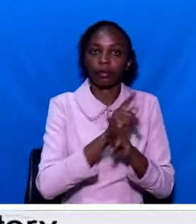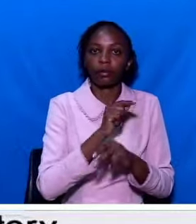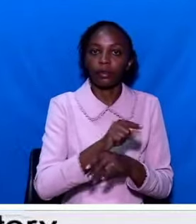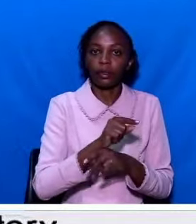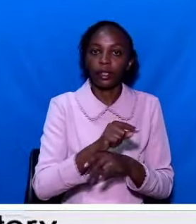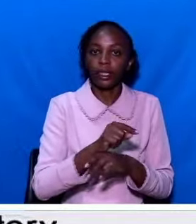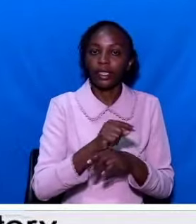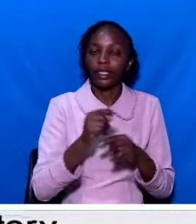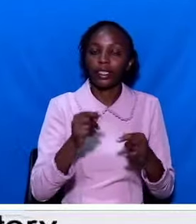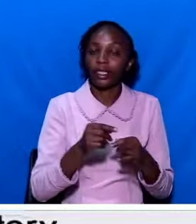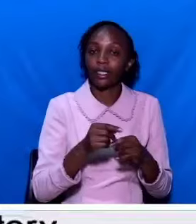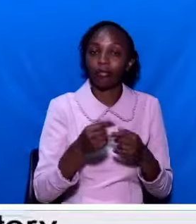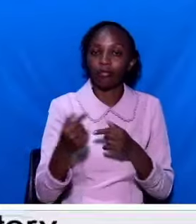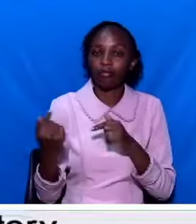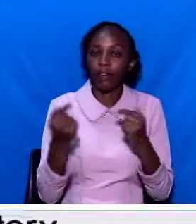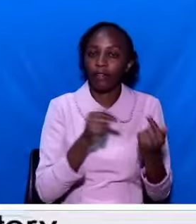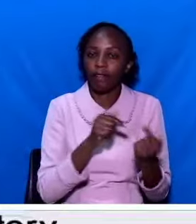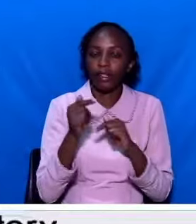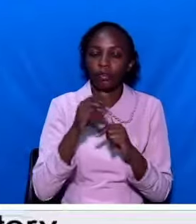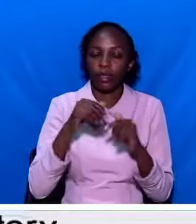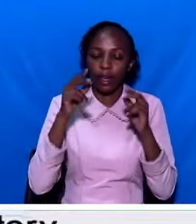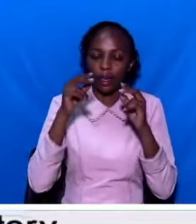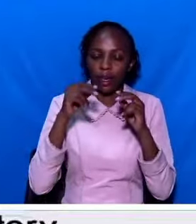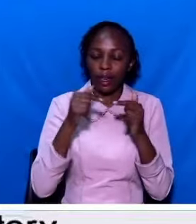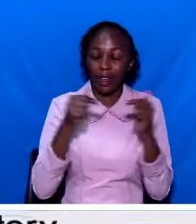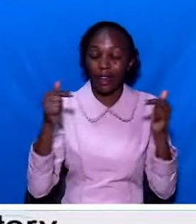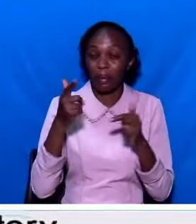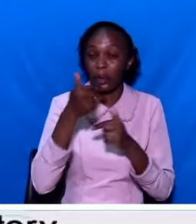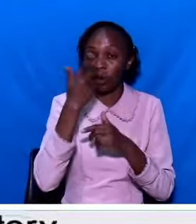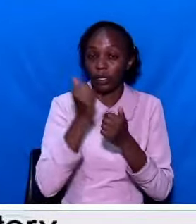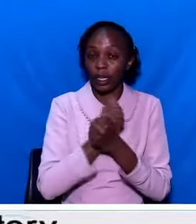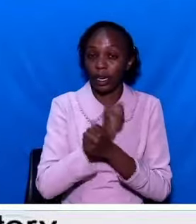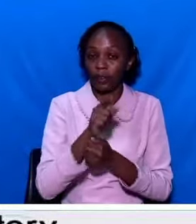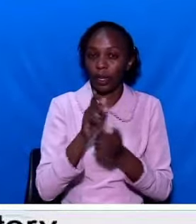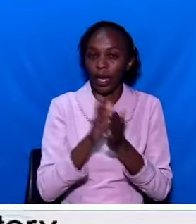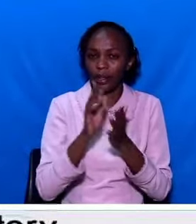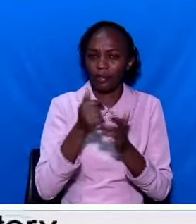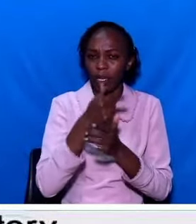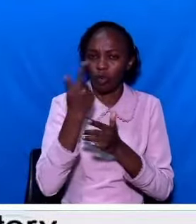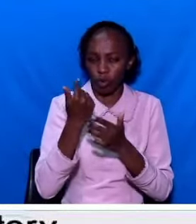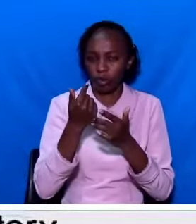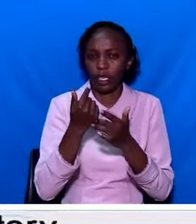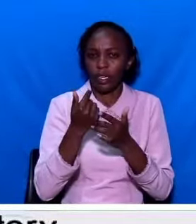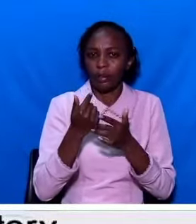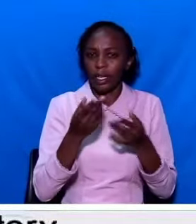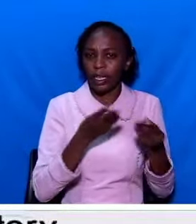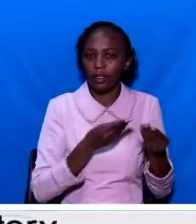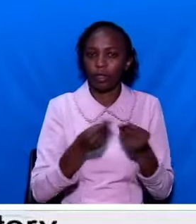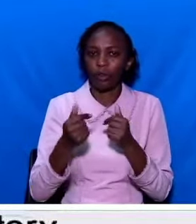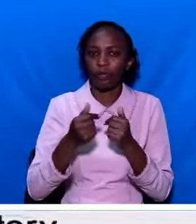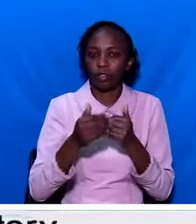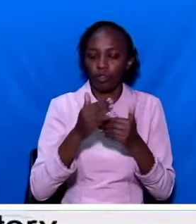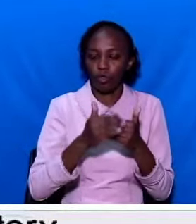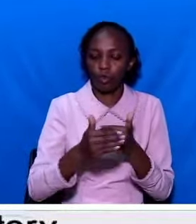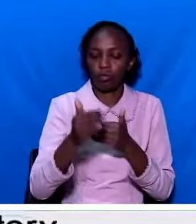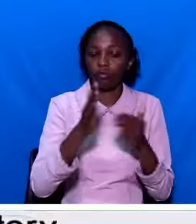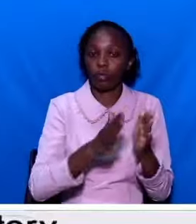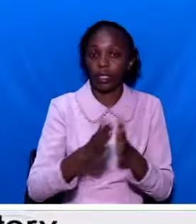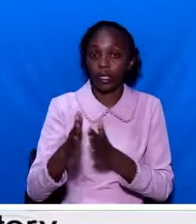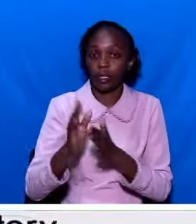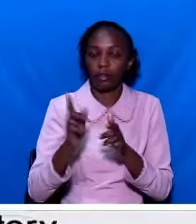enemy because he loves you. And because he has settled your destiny, the enemy cannot interfere with your future.